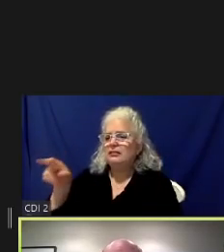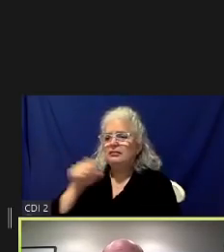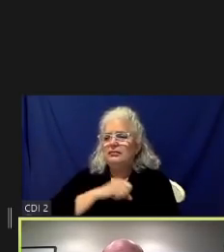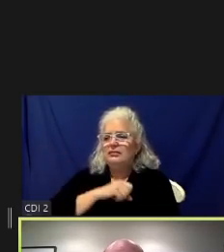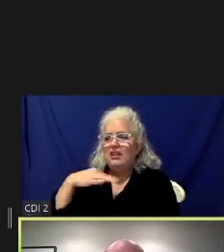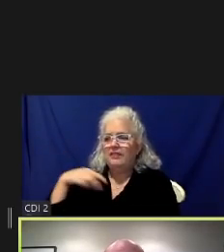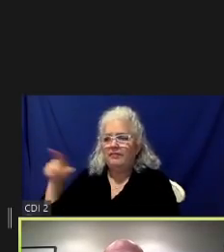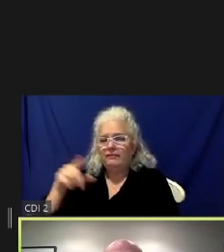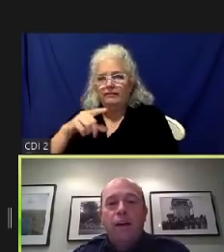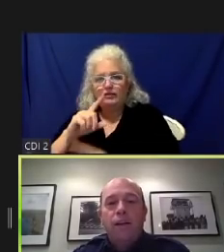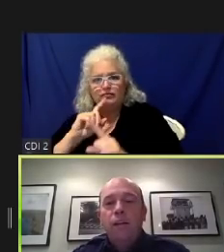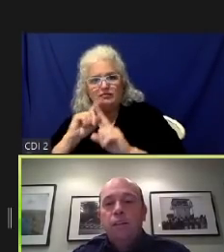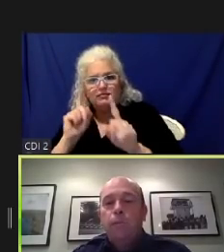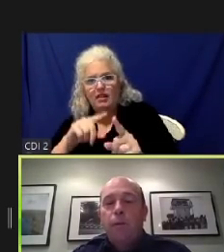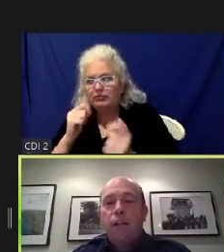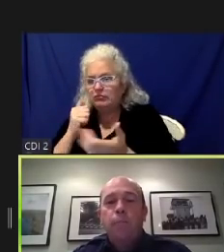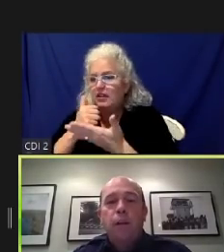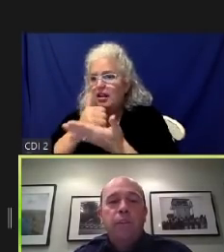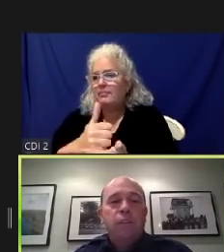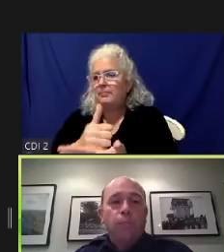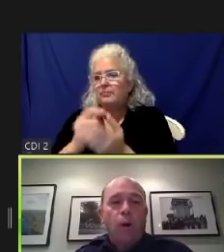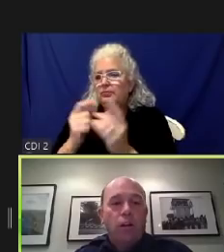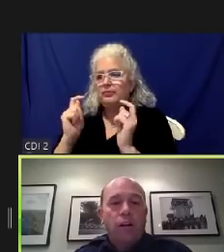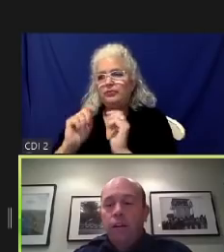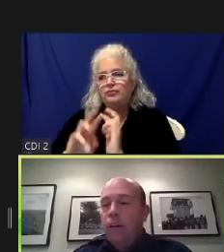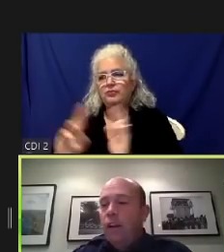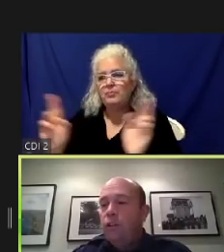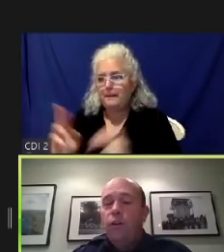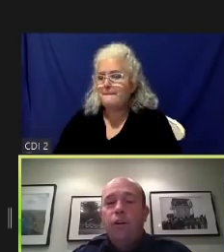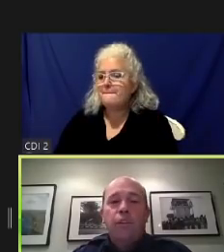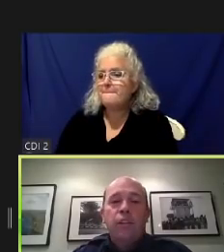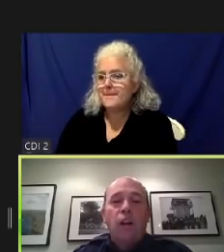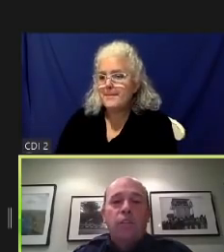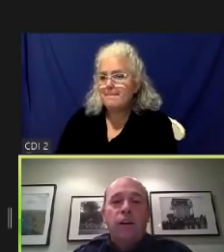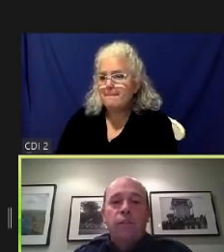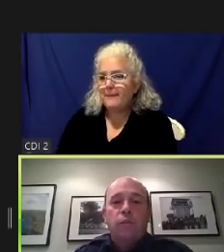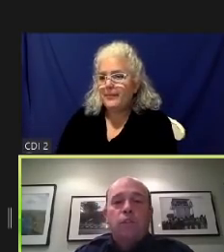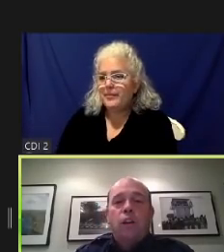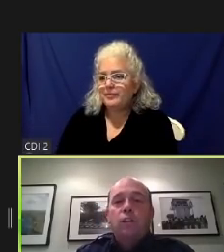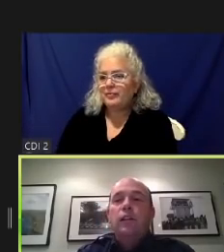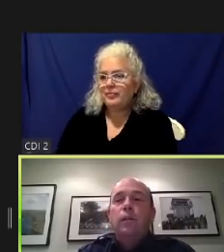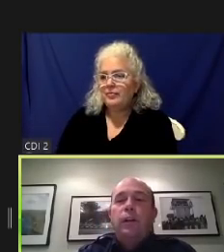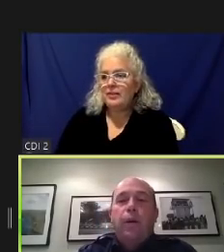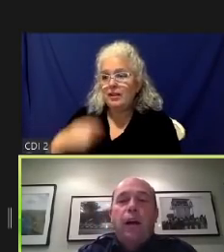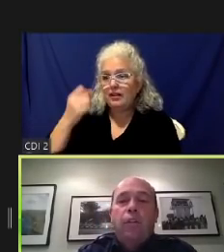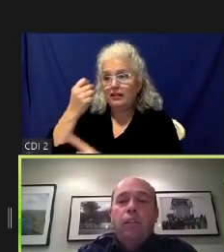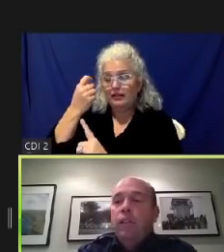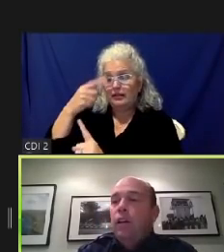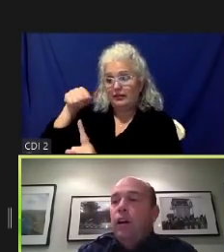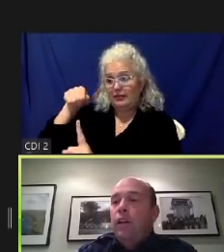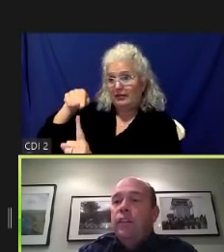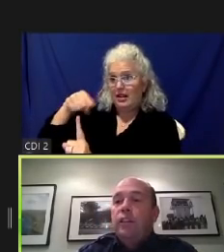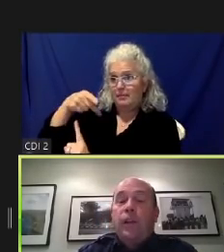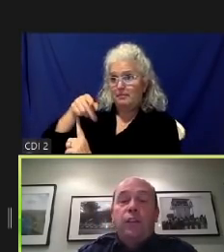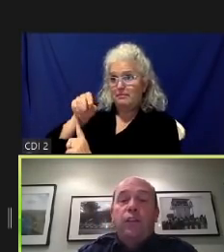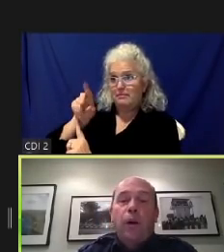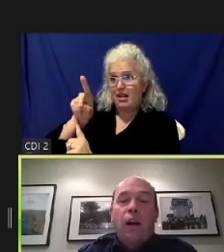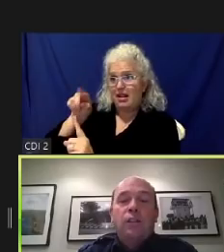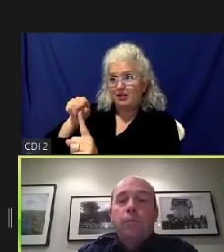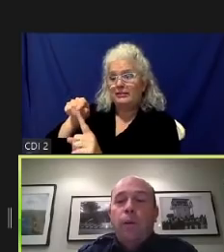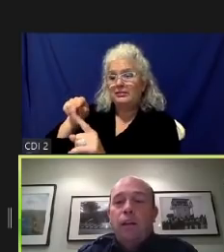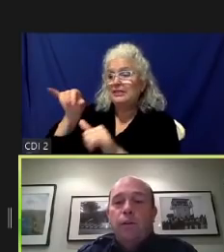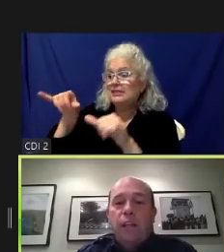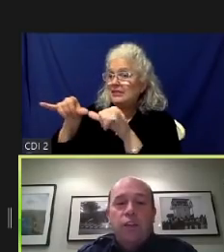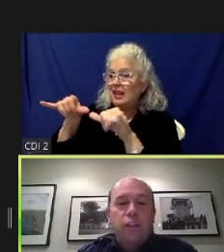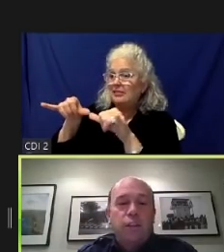scalable. This is a larger pod. Some pods may be smaller. And I'll turn it over to Dr. Evans, who will talk a little bit about the expansion of